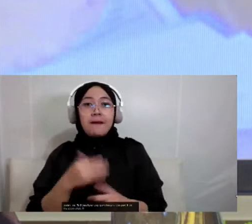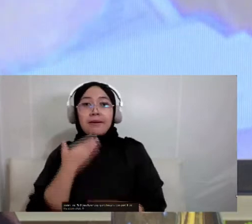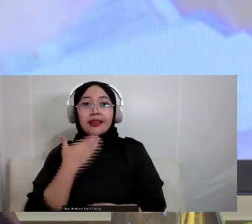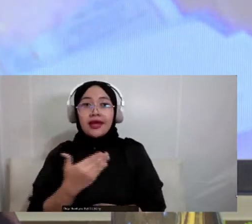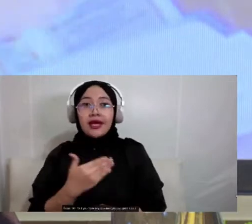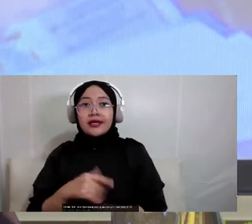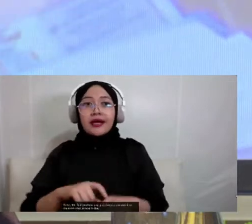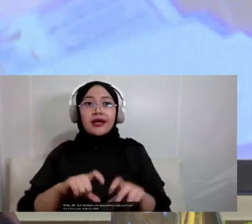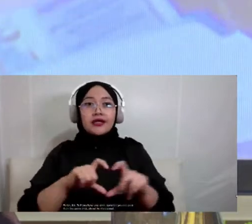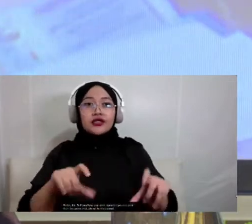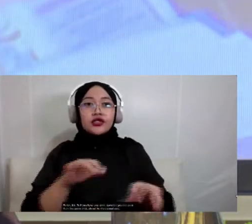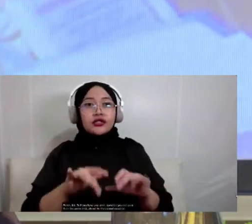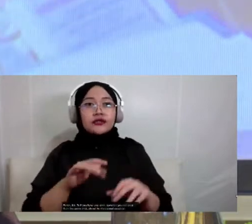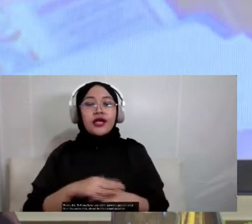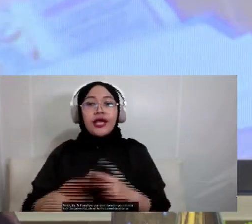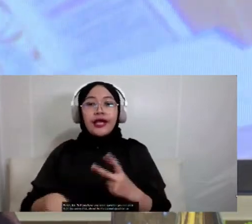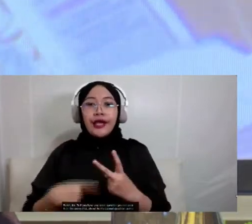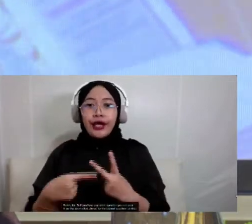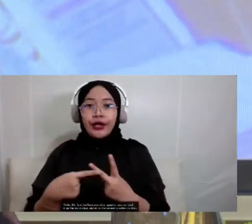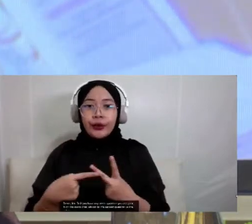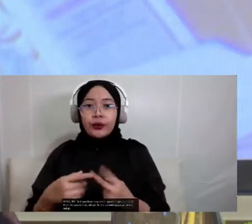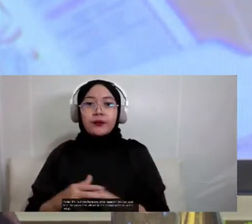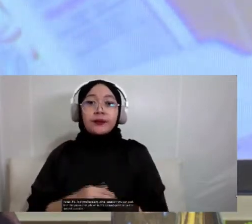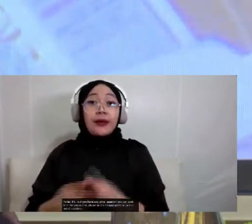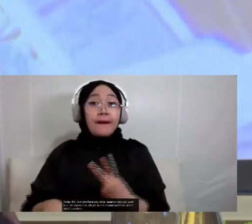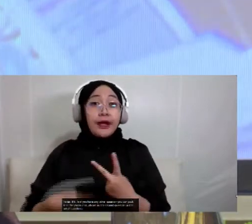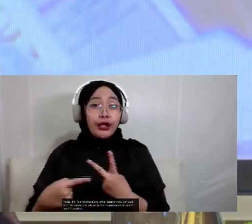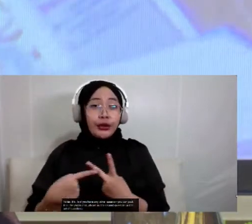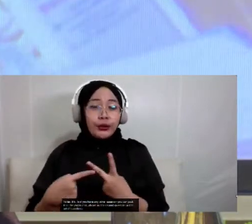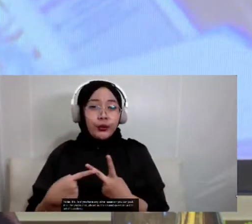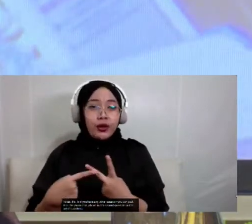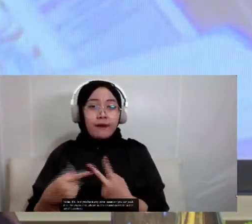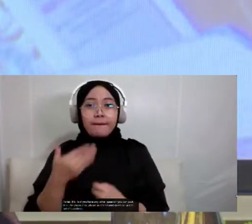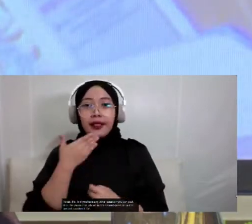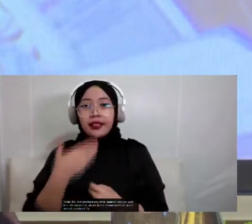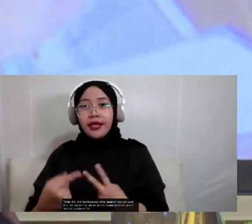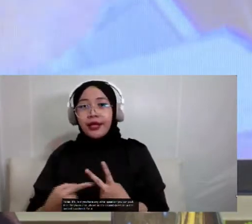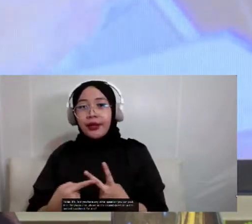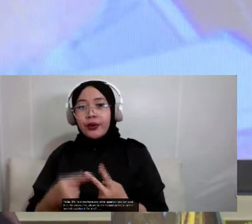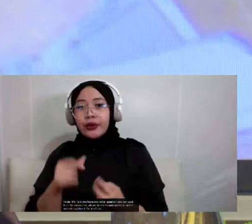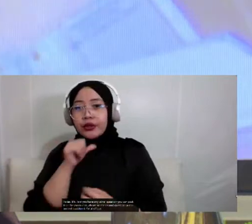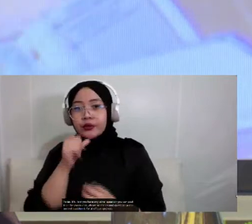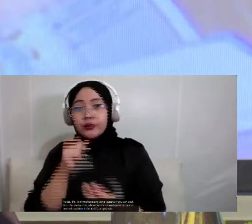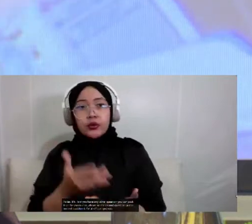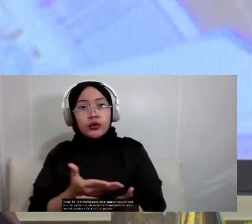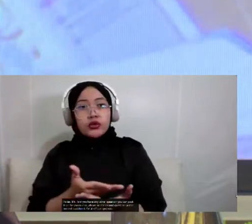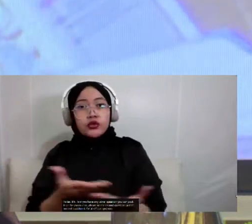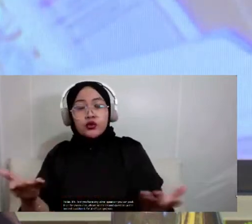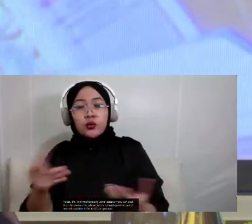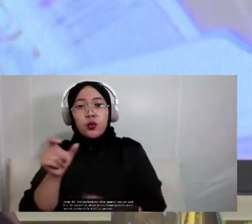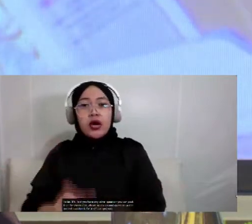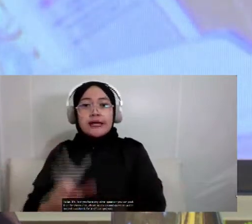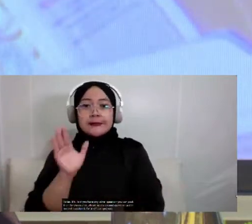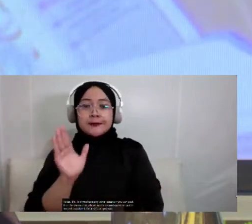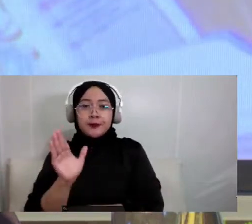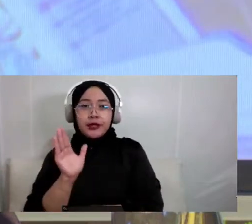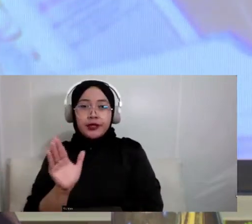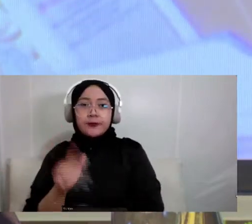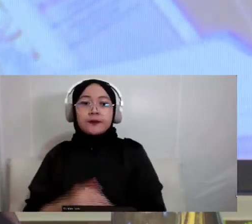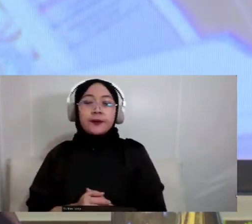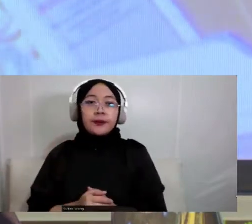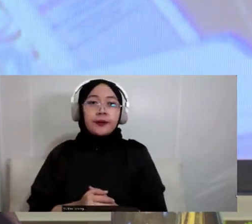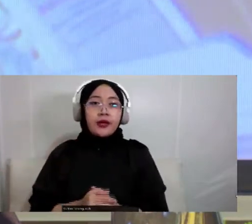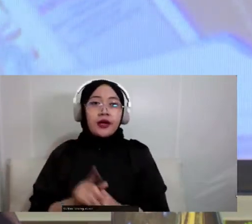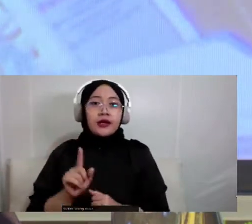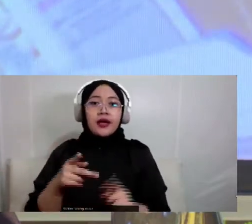the second question. So the second question is for all of our speakers. It's from Henning